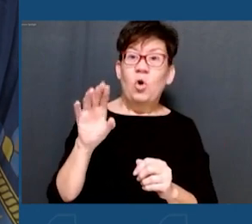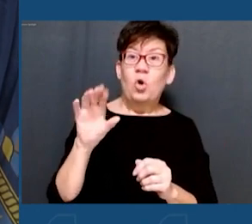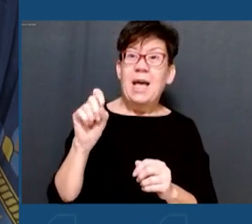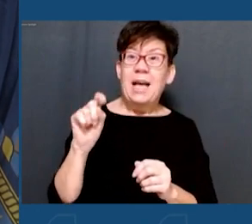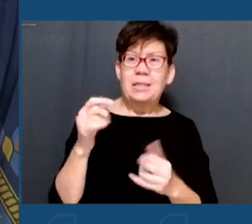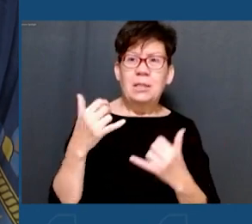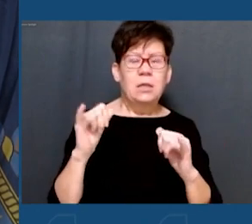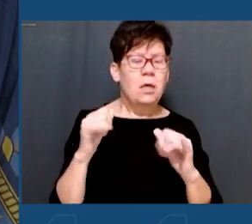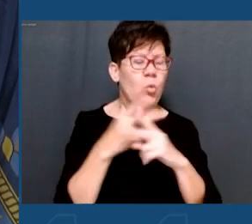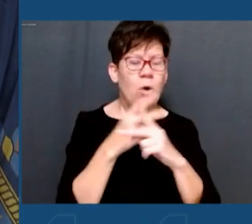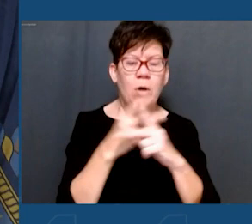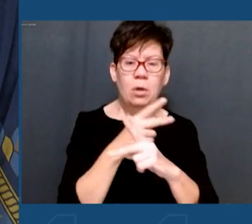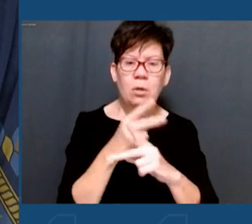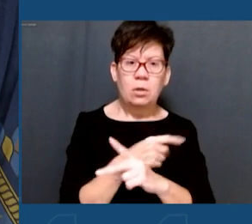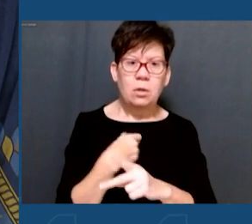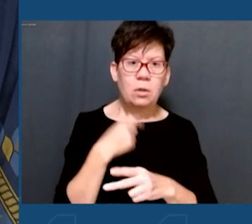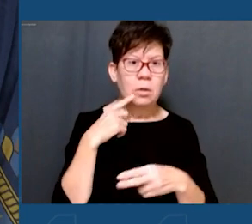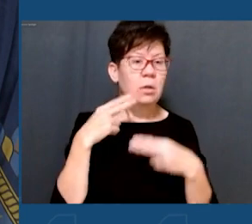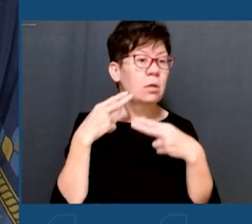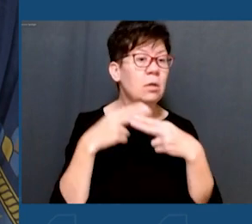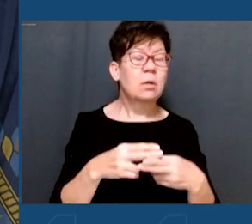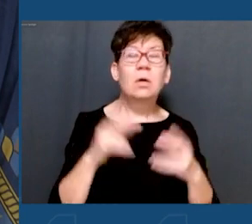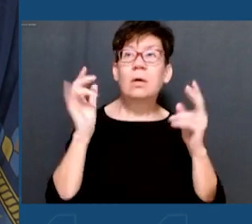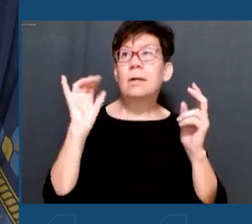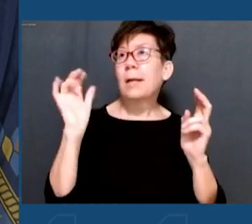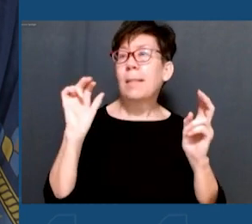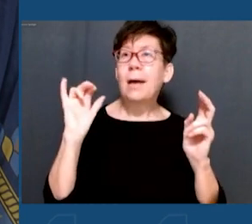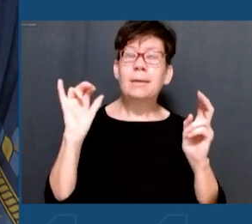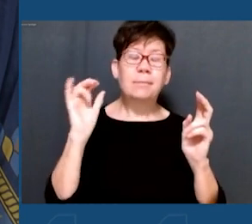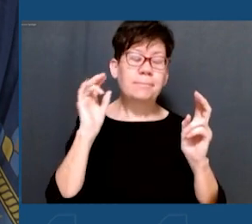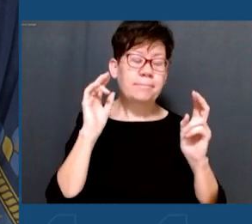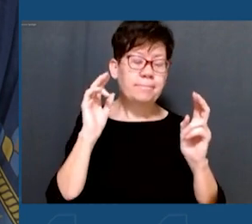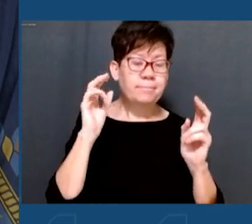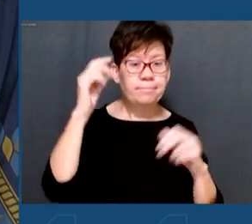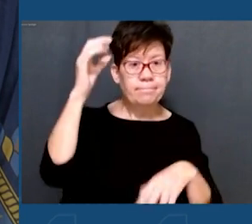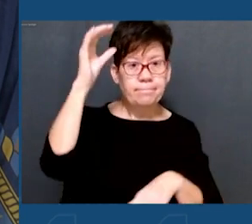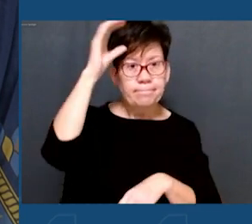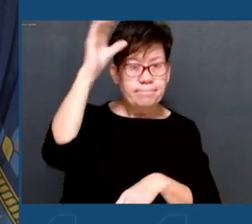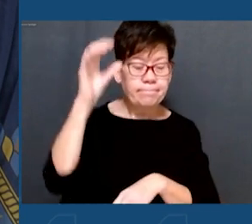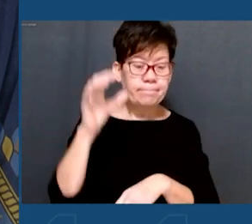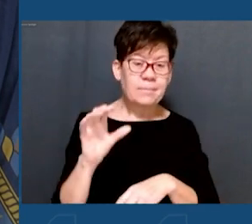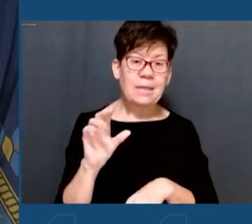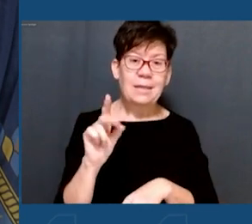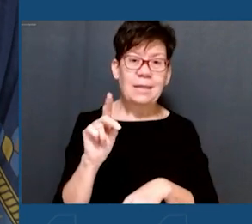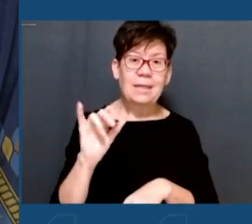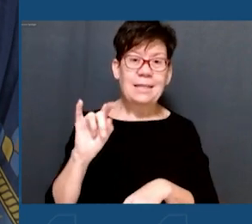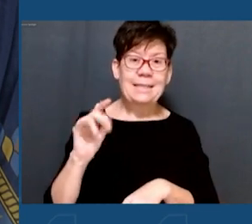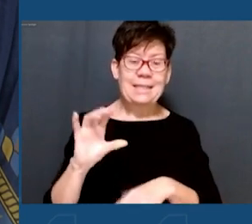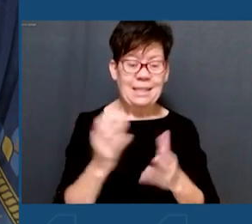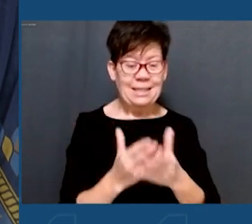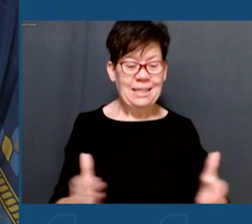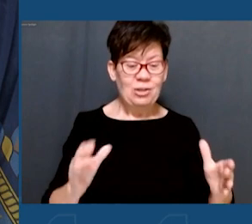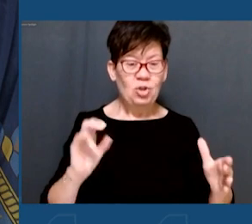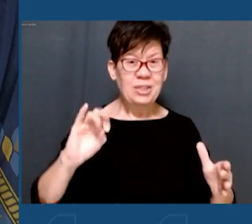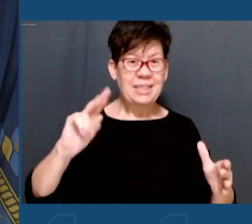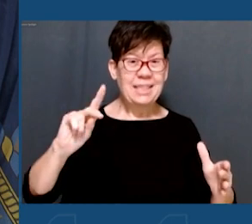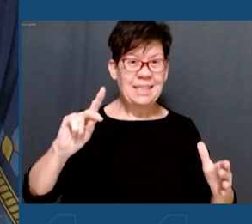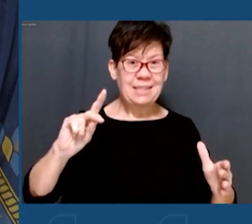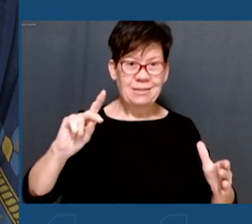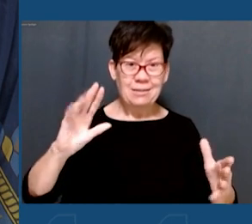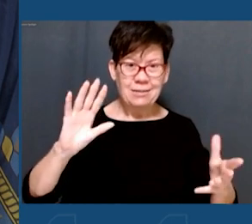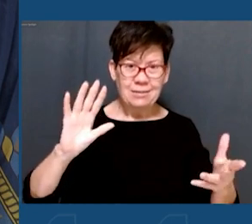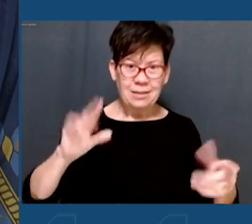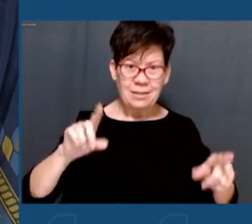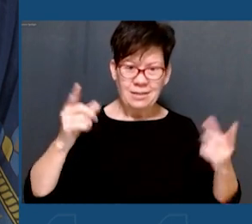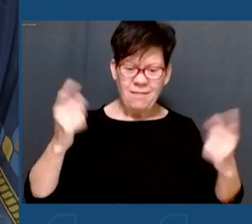I describe this as a kitchen sink event. Mother Nature is going to throw everything she has at us, and that means